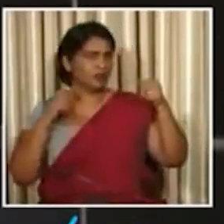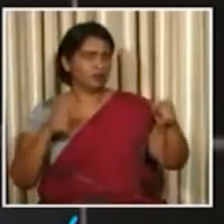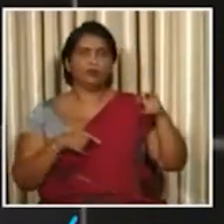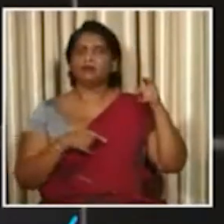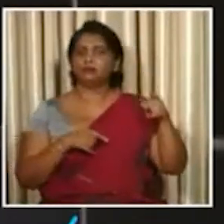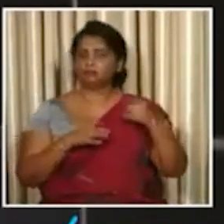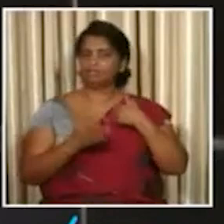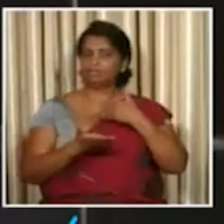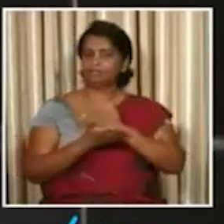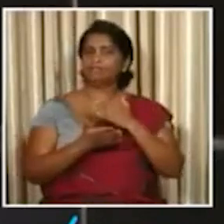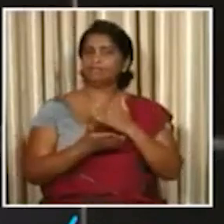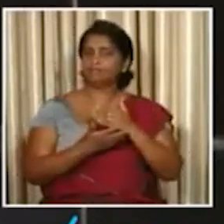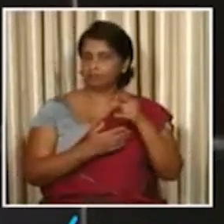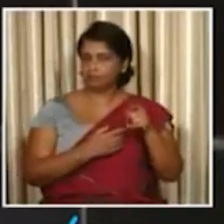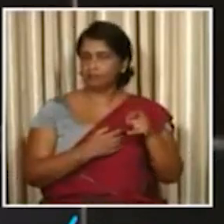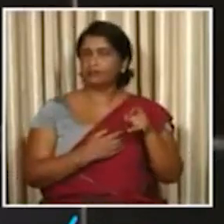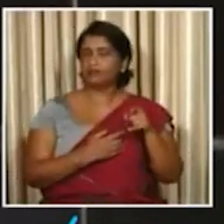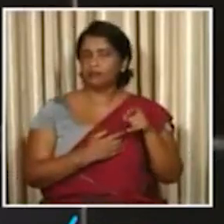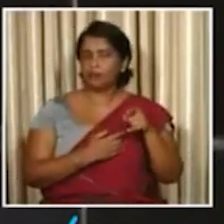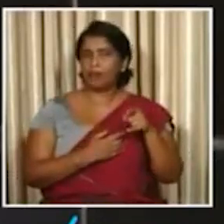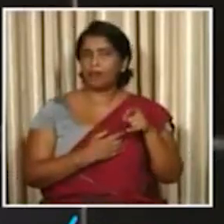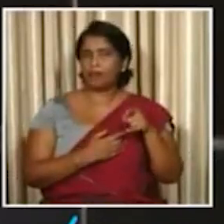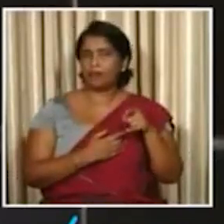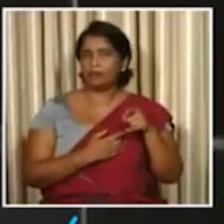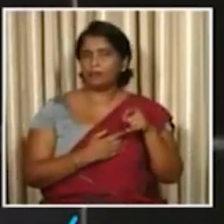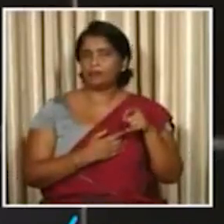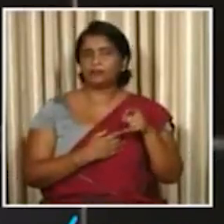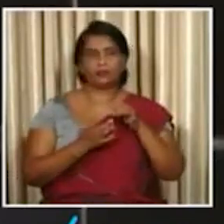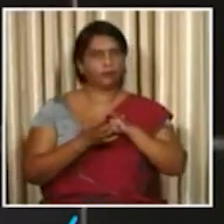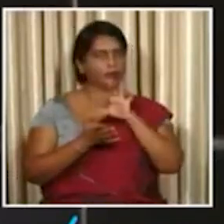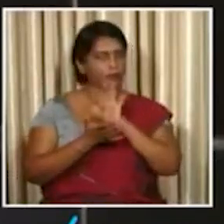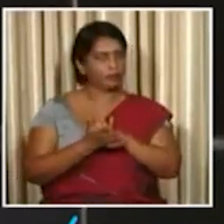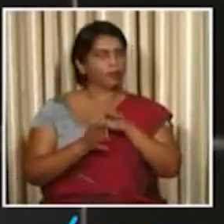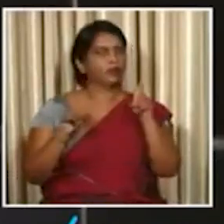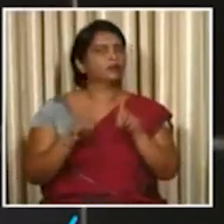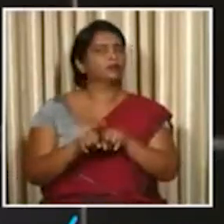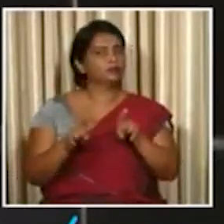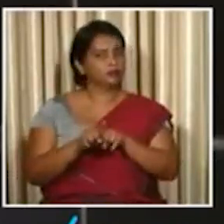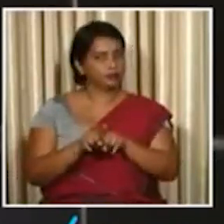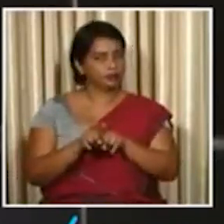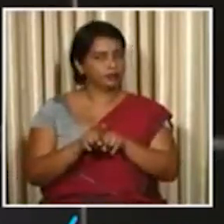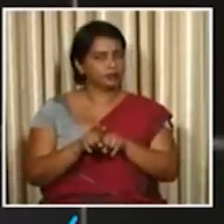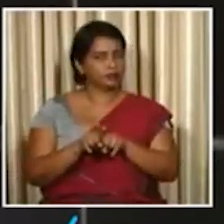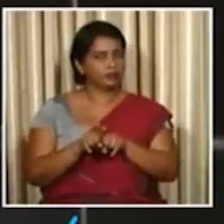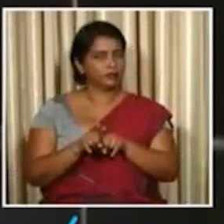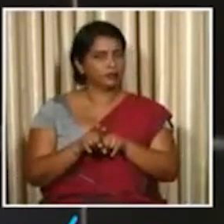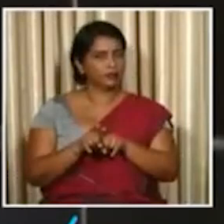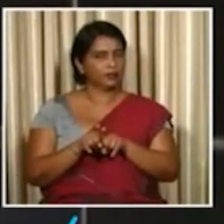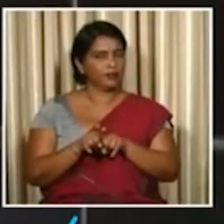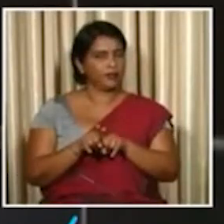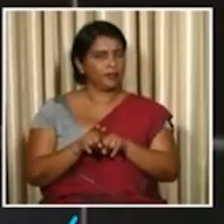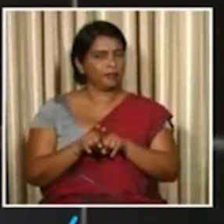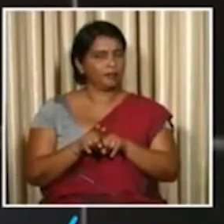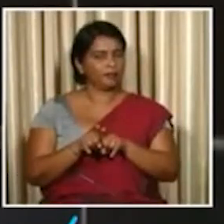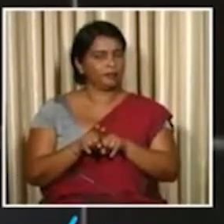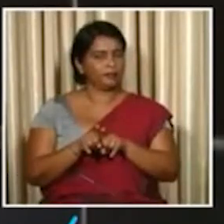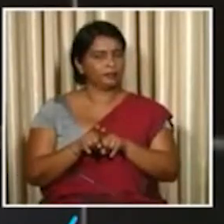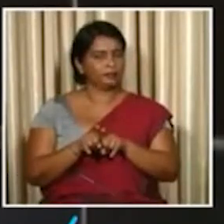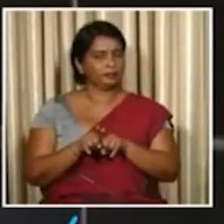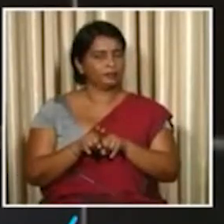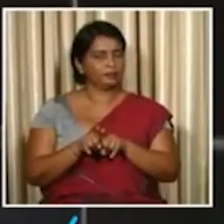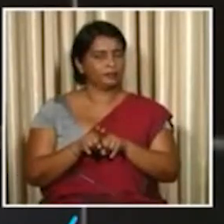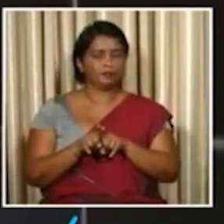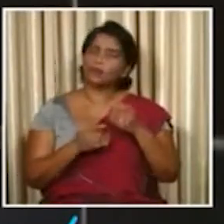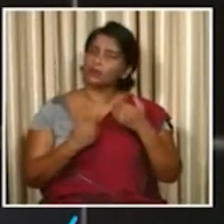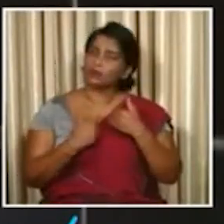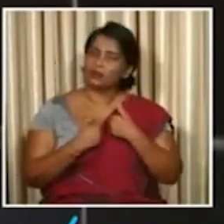developments carefully and should study what it should do to help achieve peace in the wider region through restoring our one-time